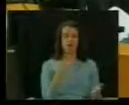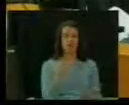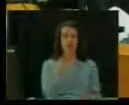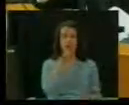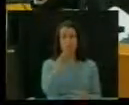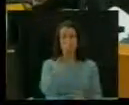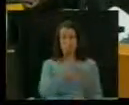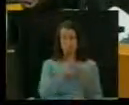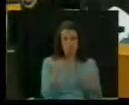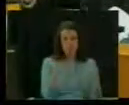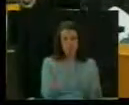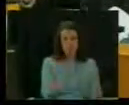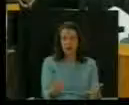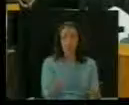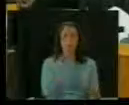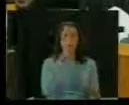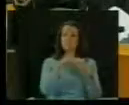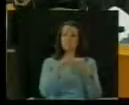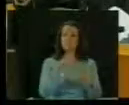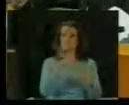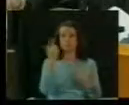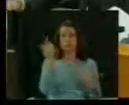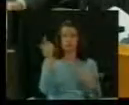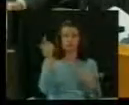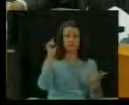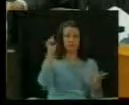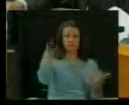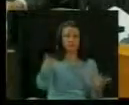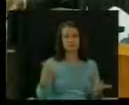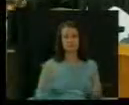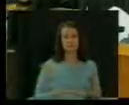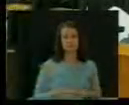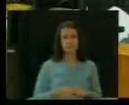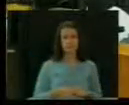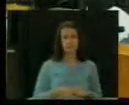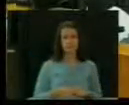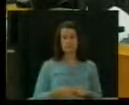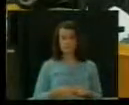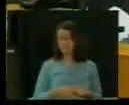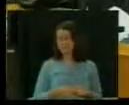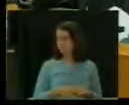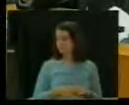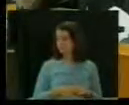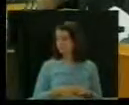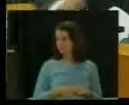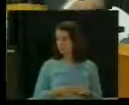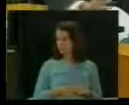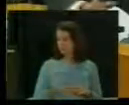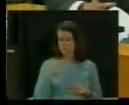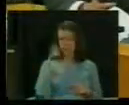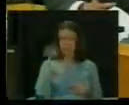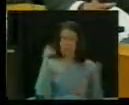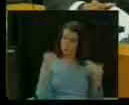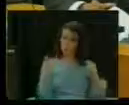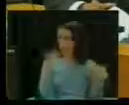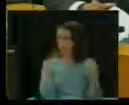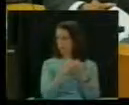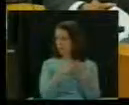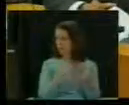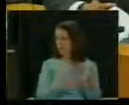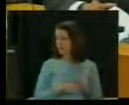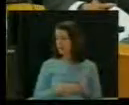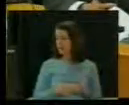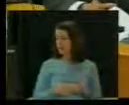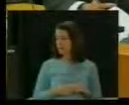are protected, and if these people have done wrong, they need to be prosecuted. And we're not talking about right now. We're talking about the appropriate